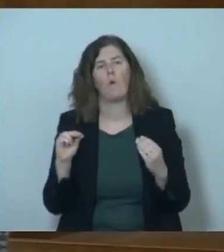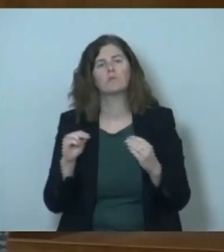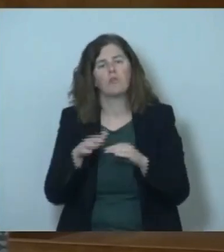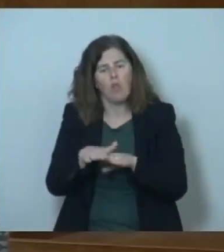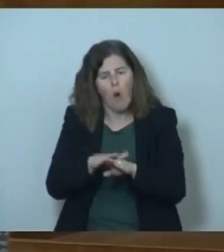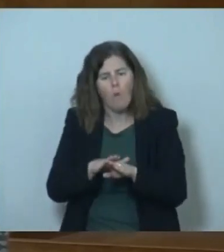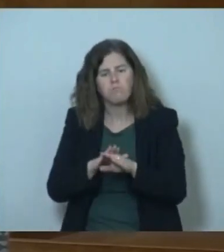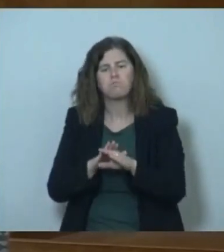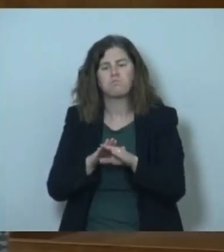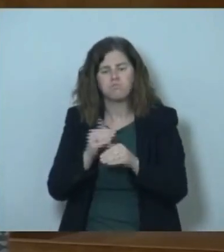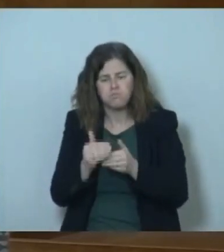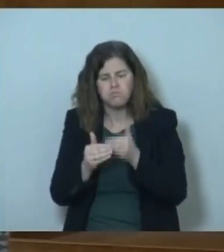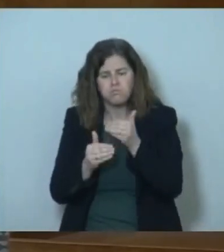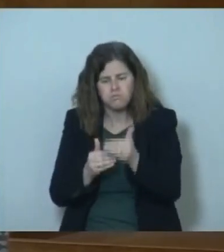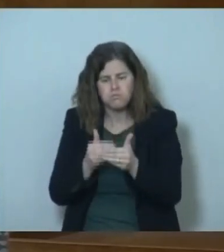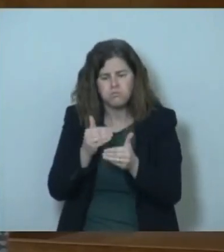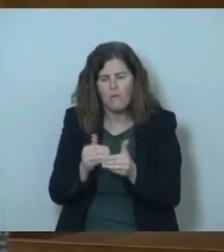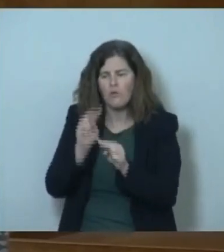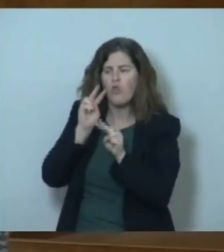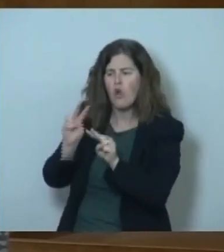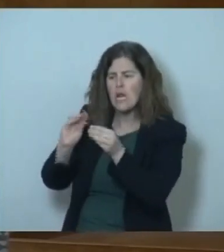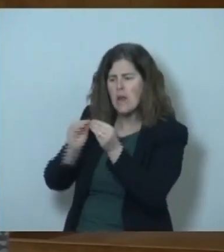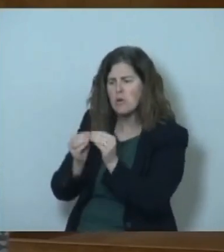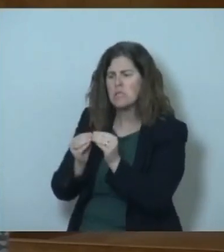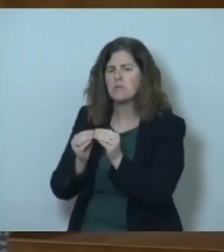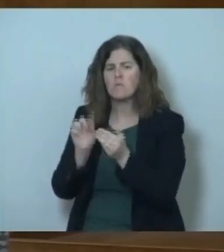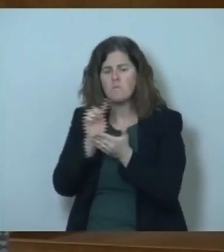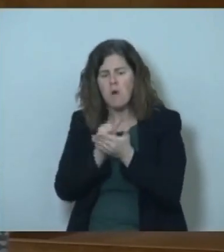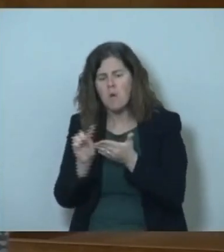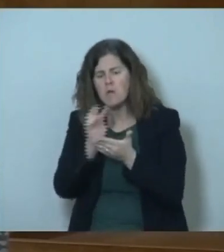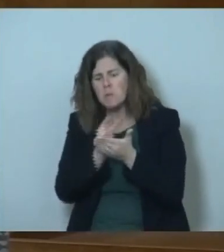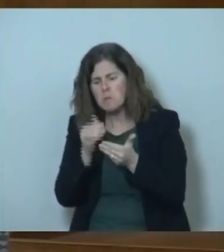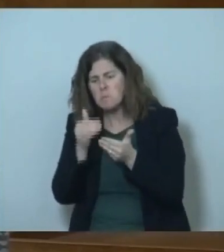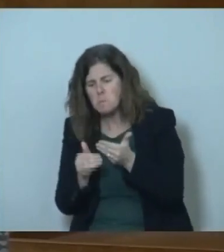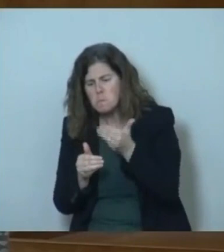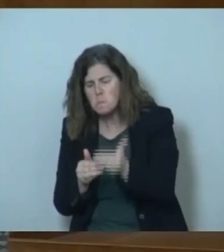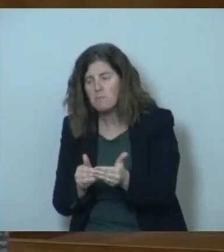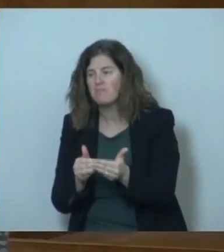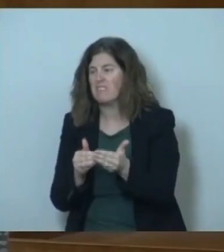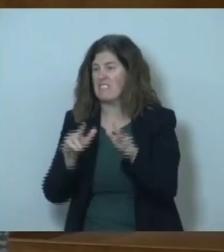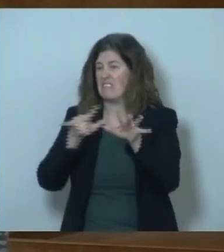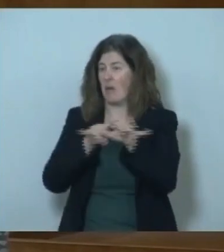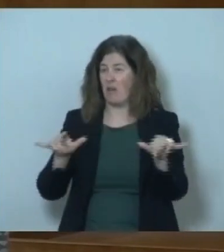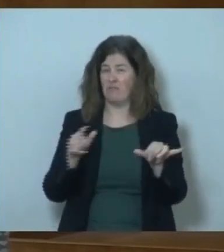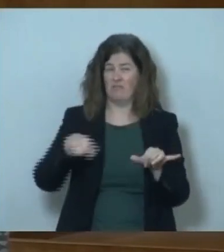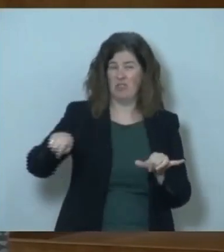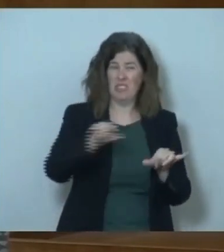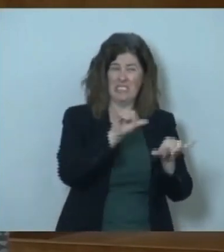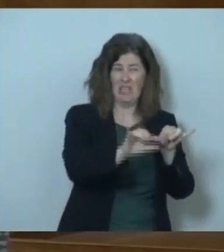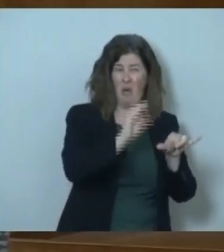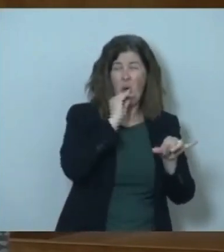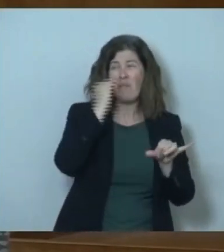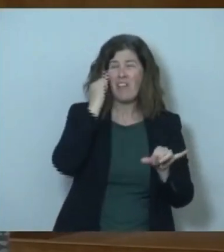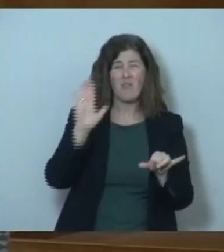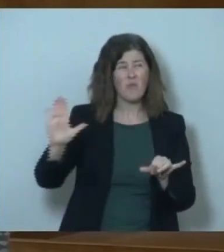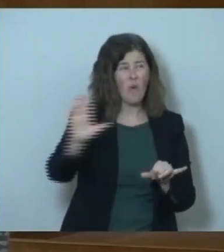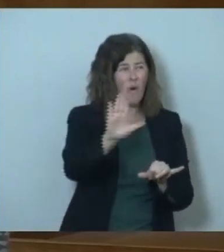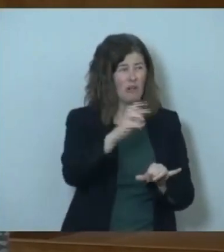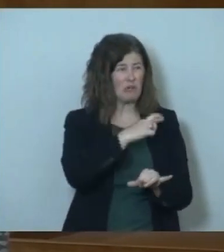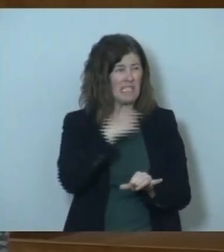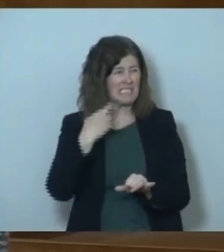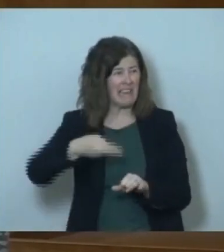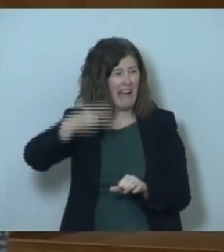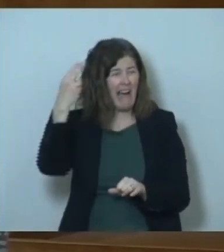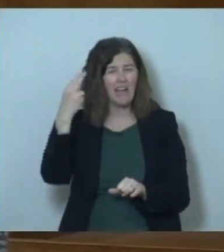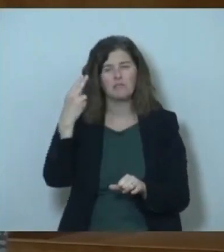data. We have to give ourselves a couple weeks between steps. Meanwhile, stay at home particularly if you're a high-risk individual. Wash your